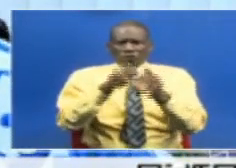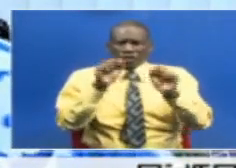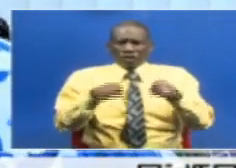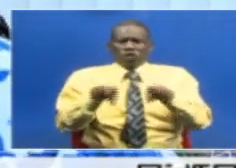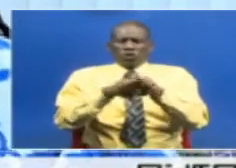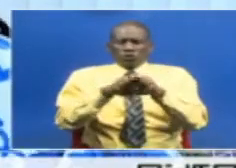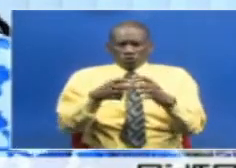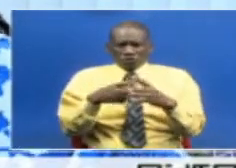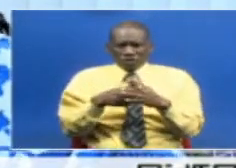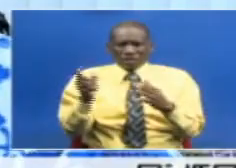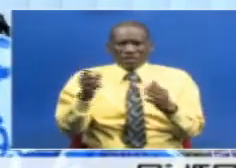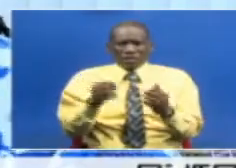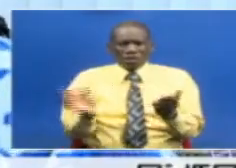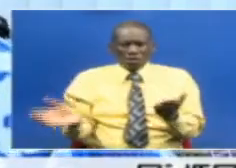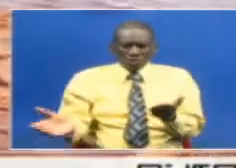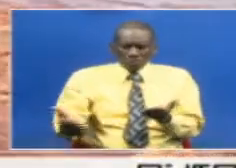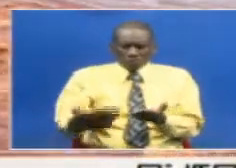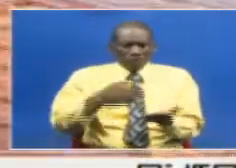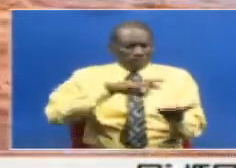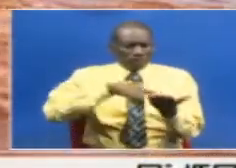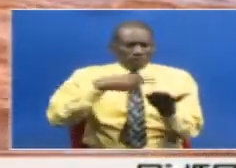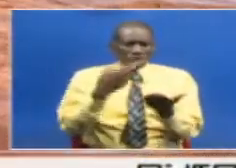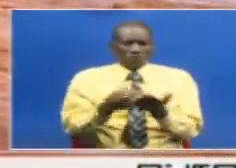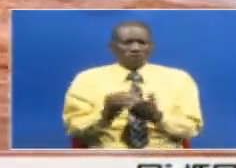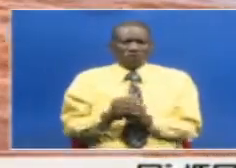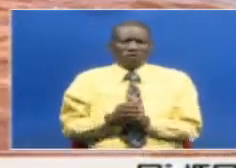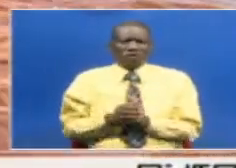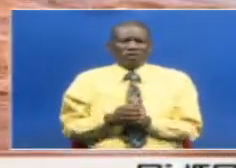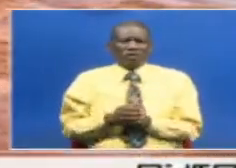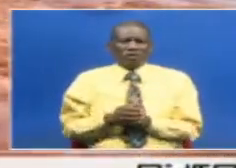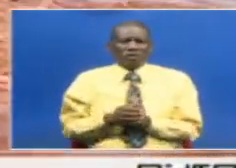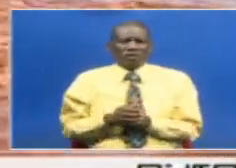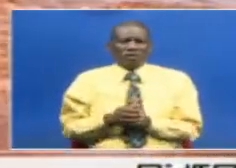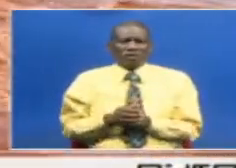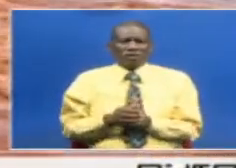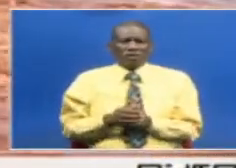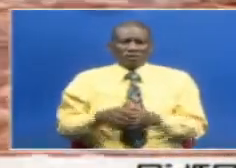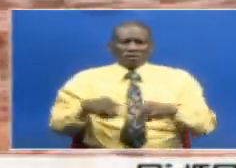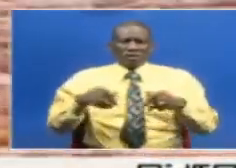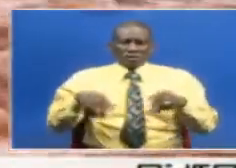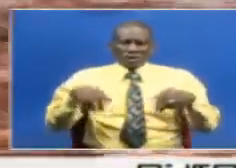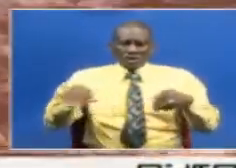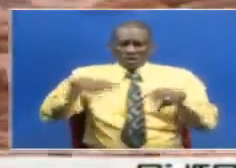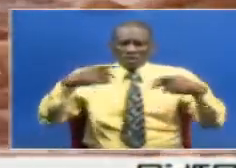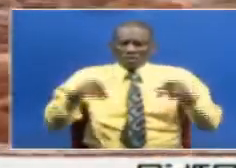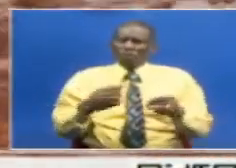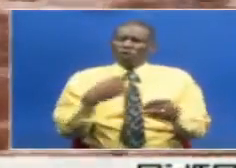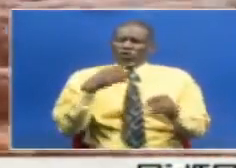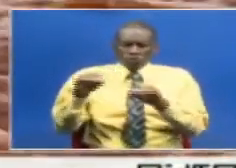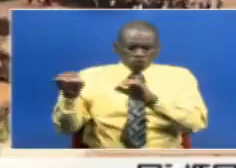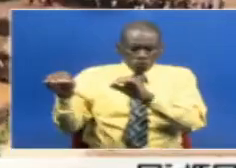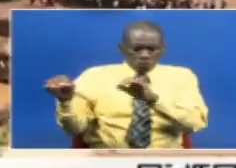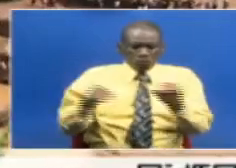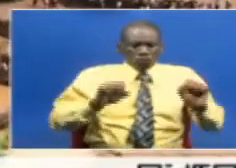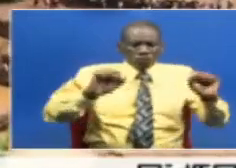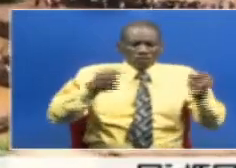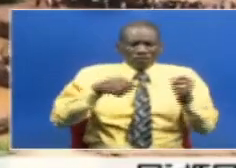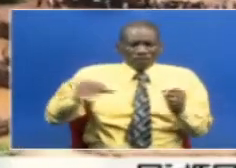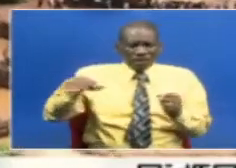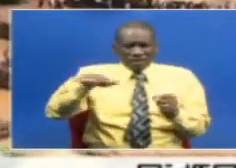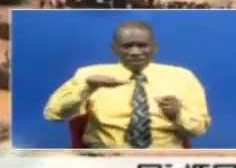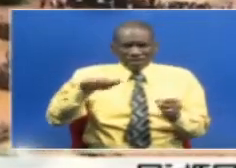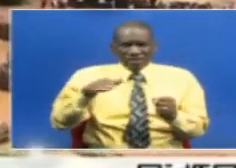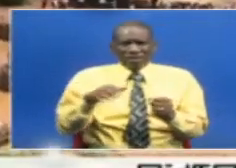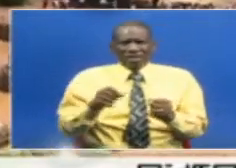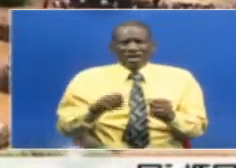begin mobilizing resources. Area residents have, however, been advised to move to safer places. In the latest weather